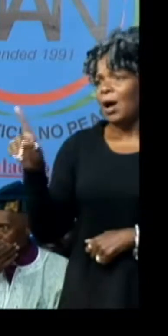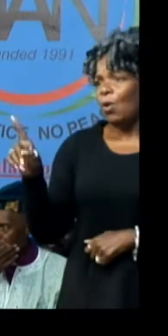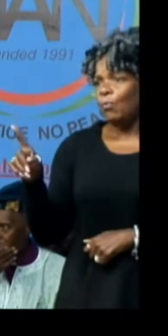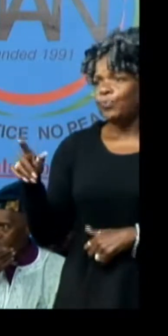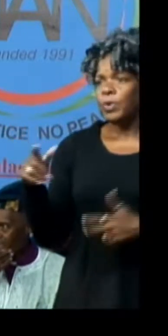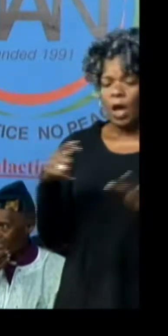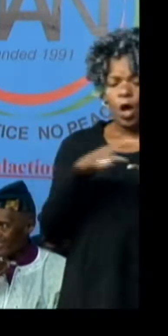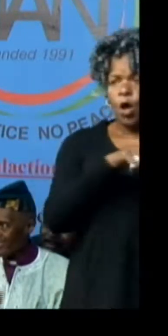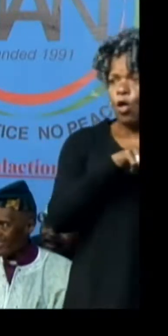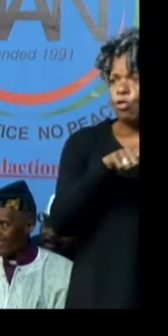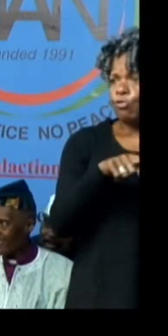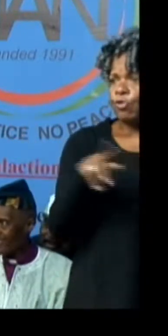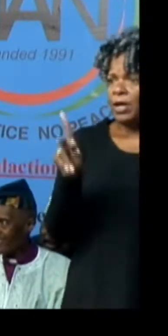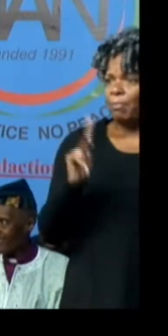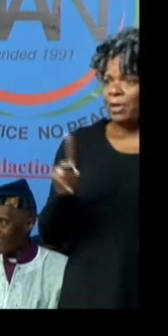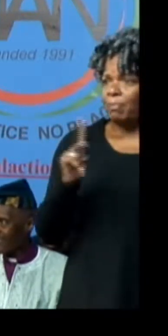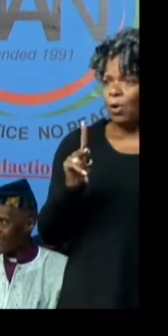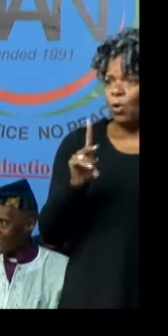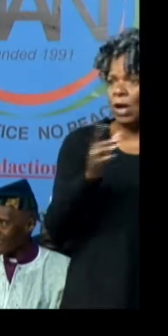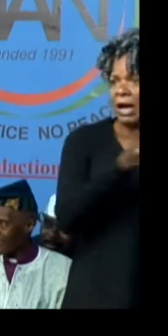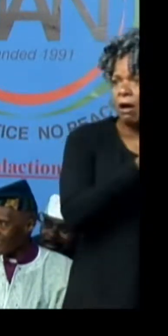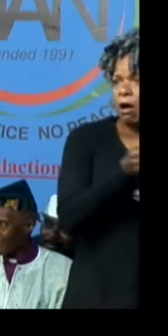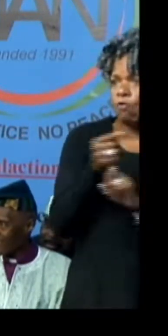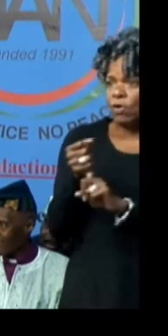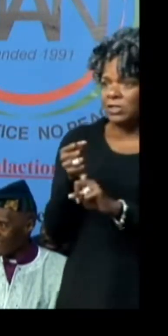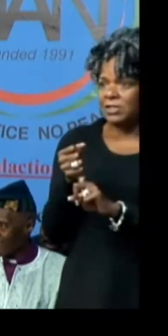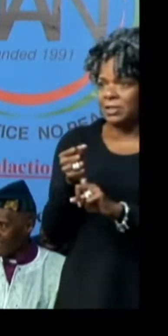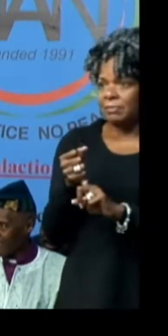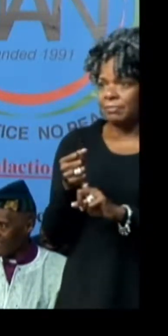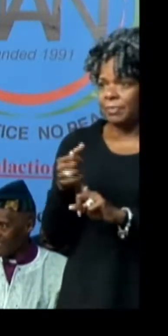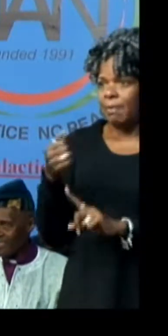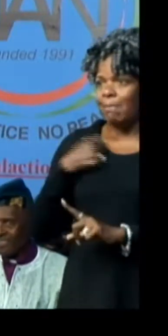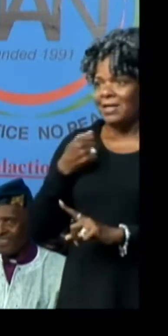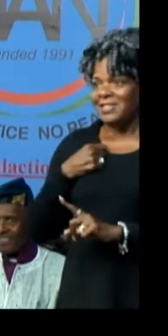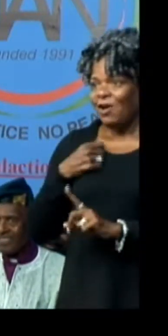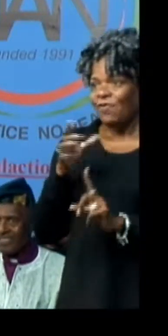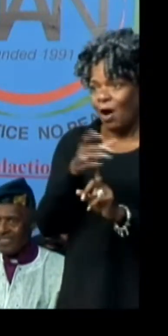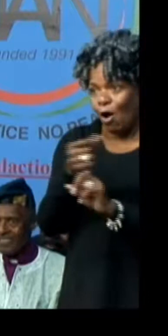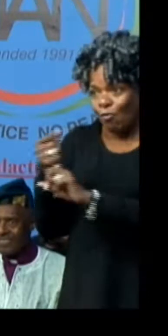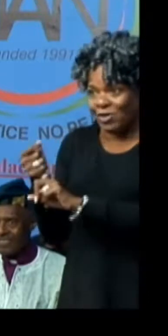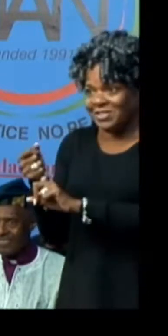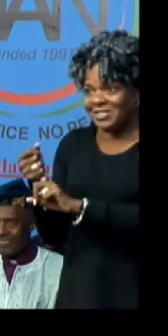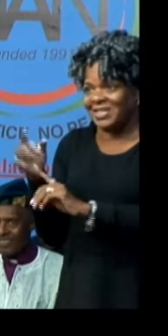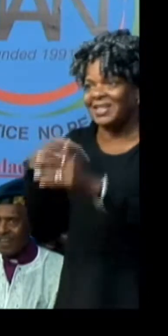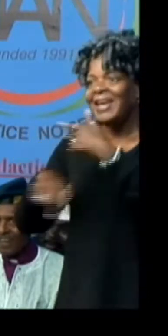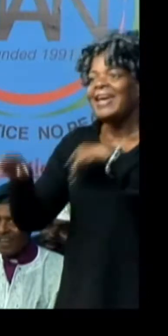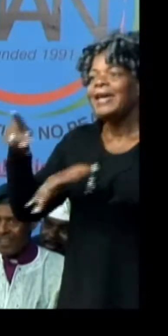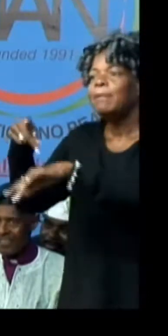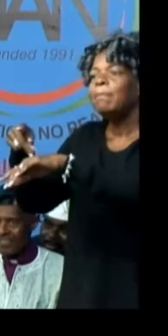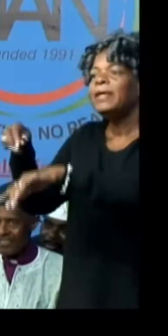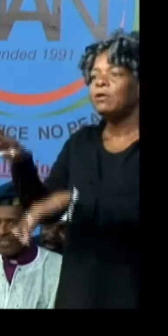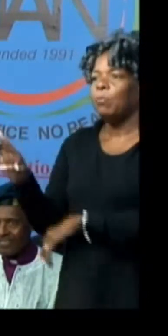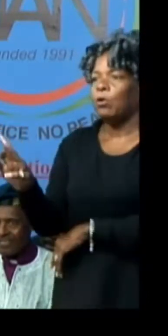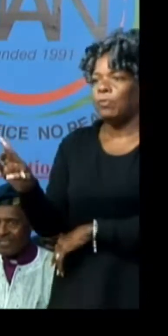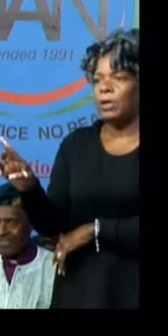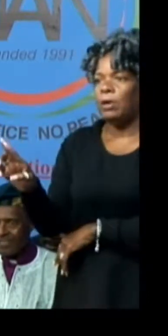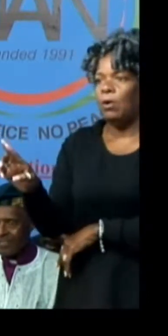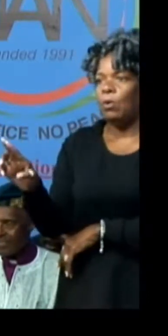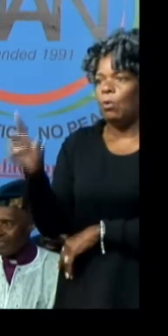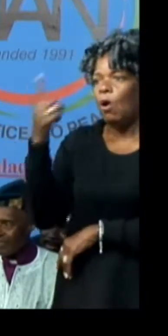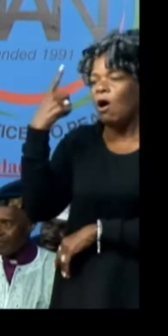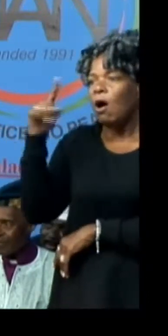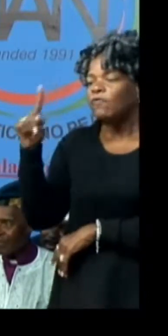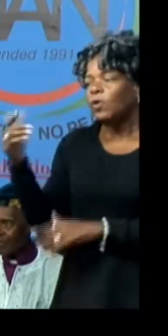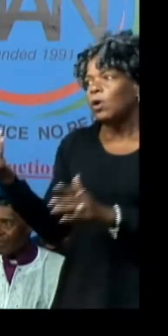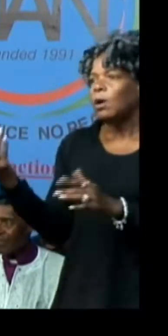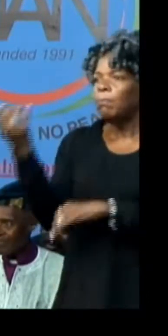inmates telling us who we should do for the prosecutor. That's kind of awkward, ain't it? But he and I did time